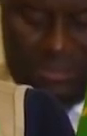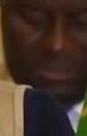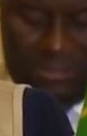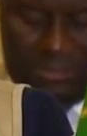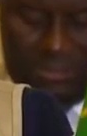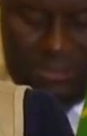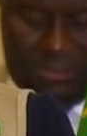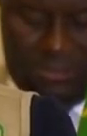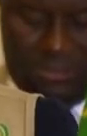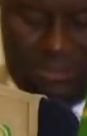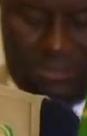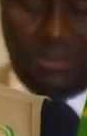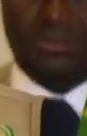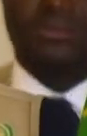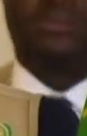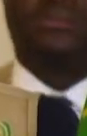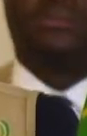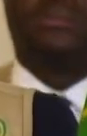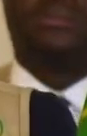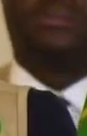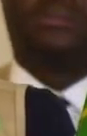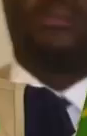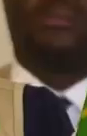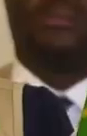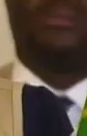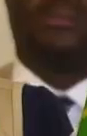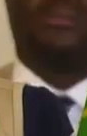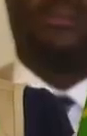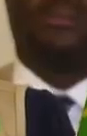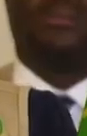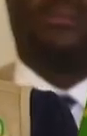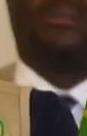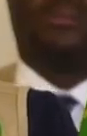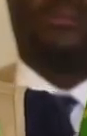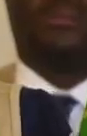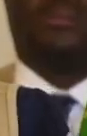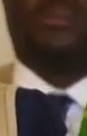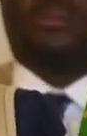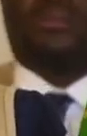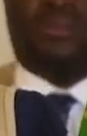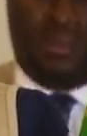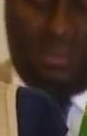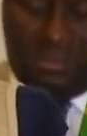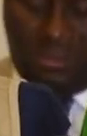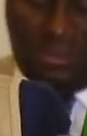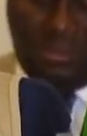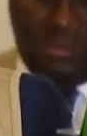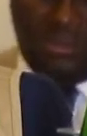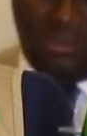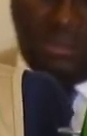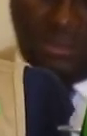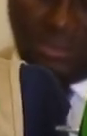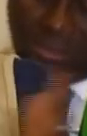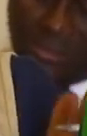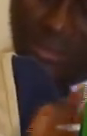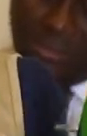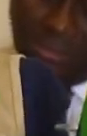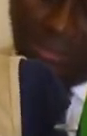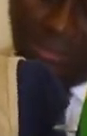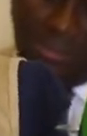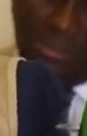be seen as interference in the legal processes that are about to be